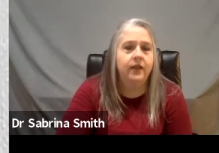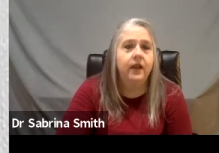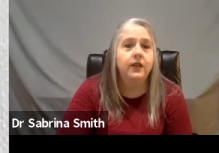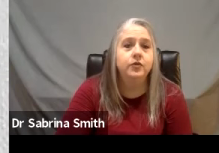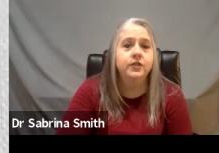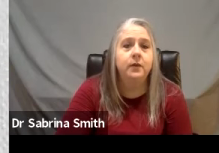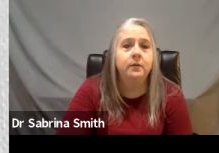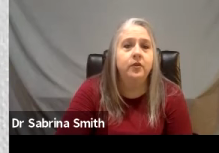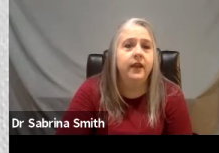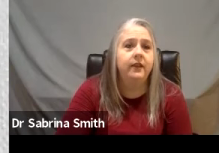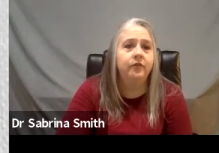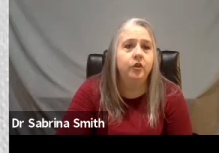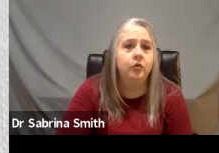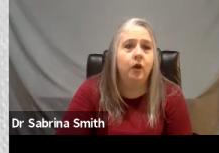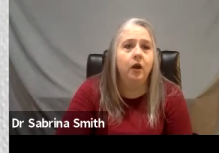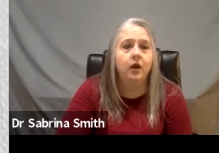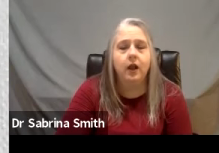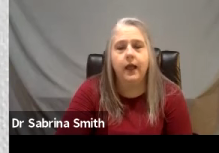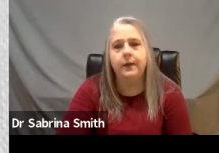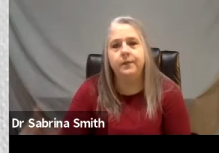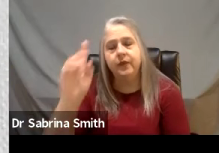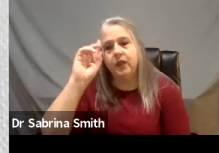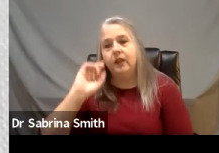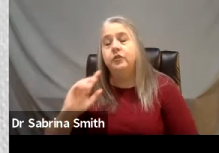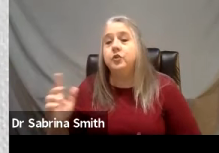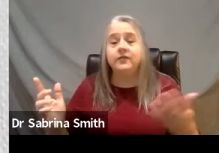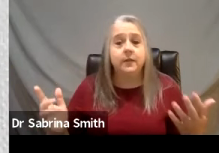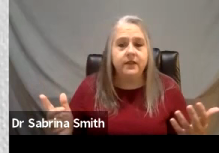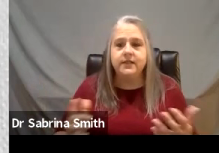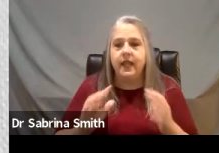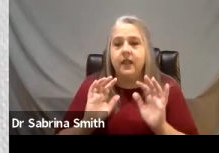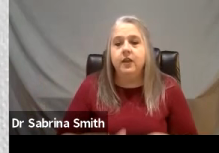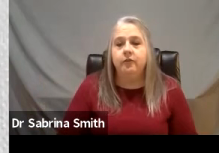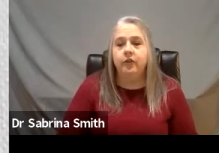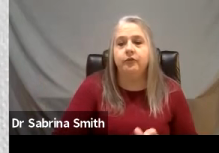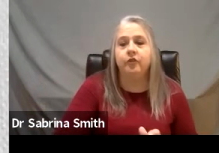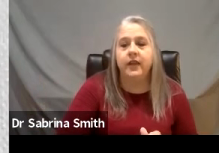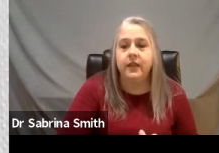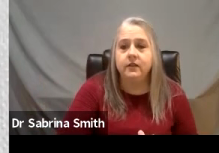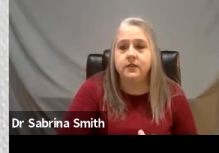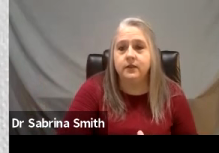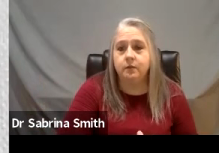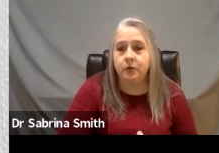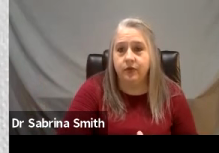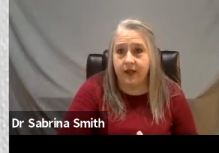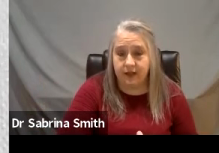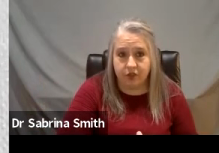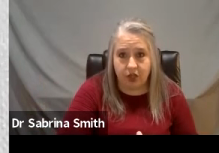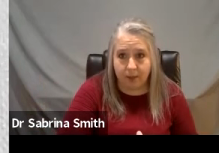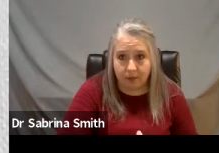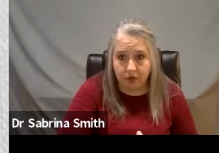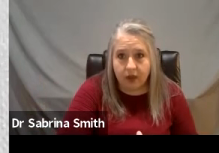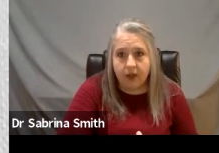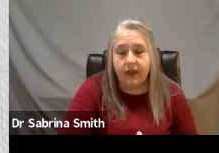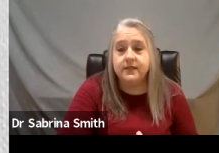And then I do tell people that if you do have something to say, feel free to put that in the